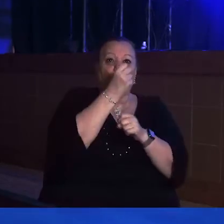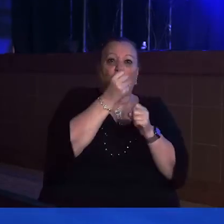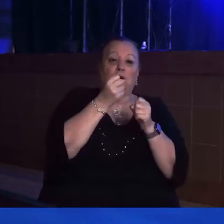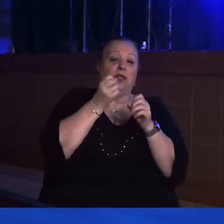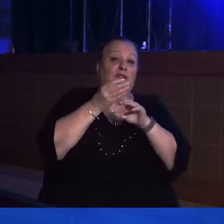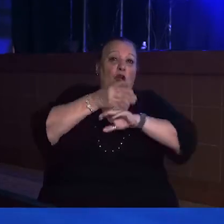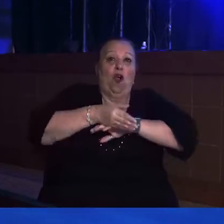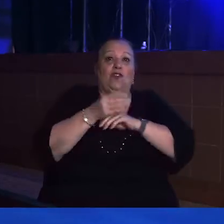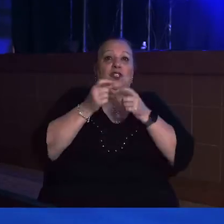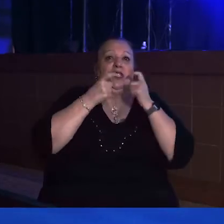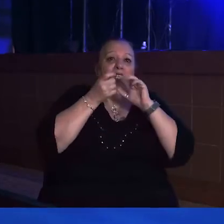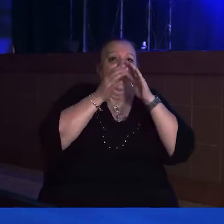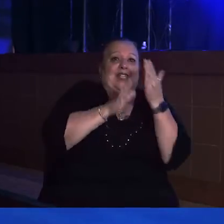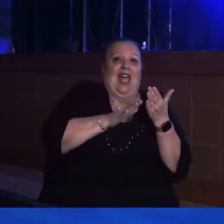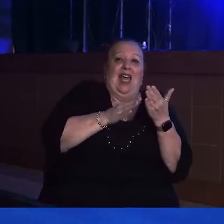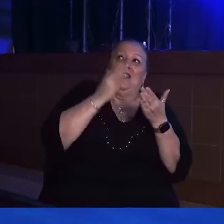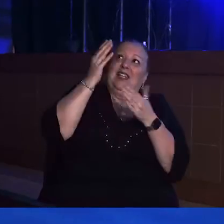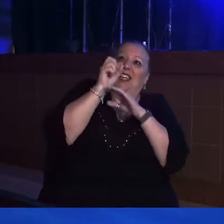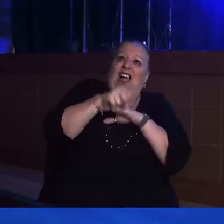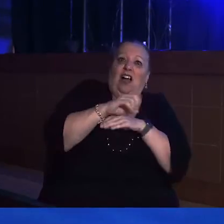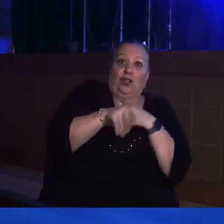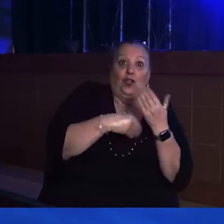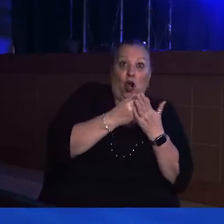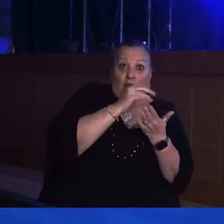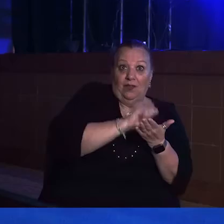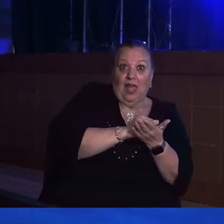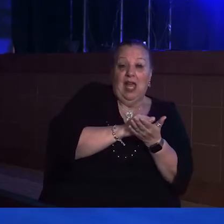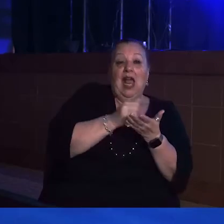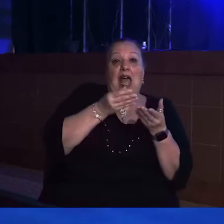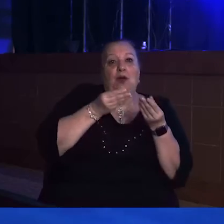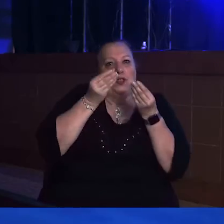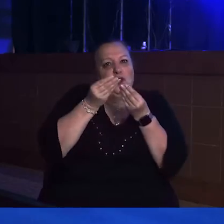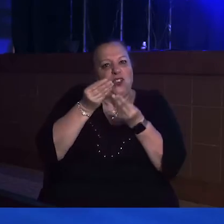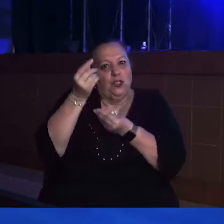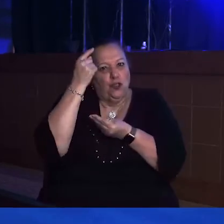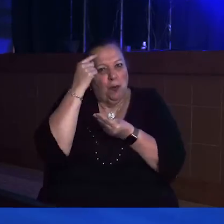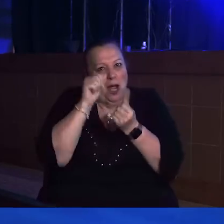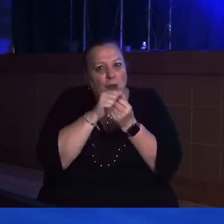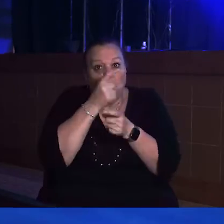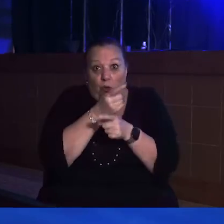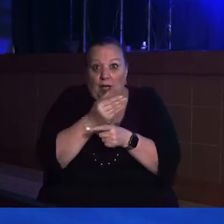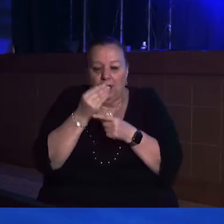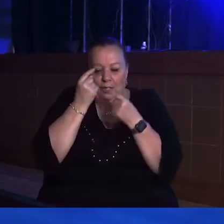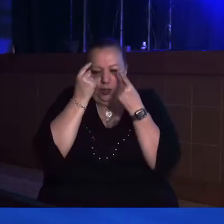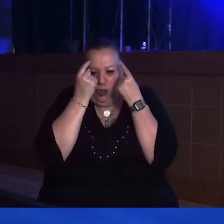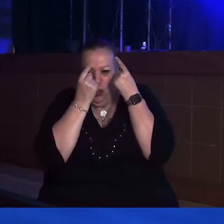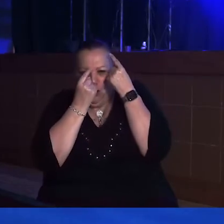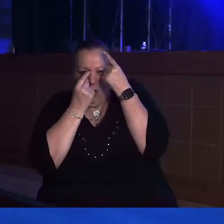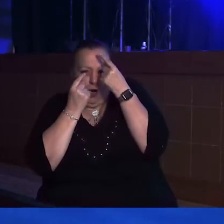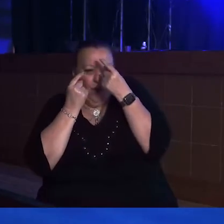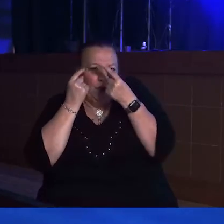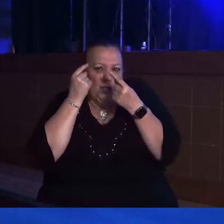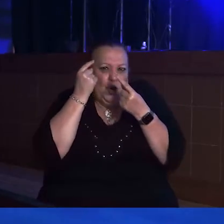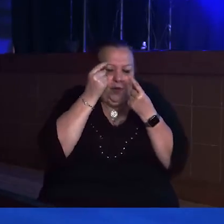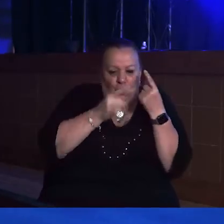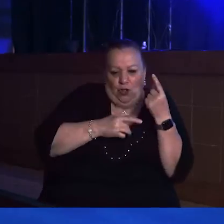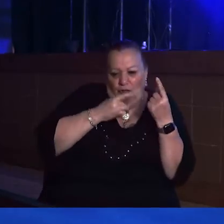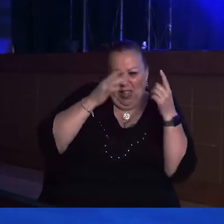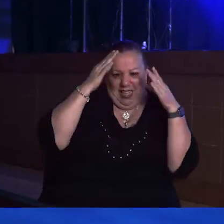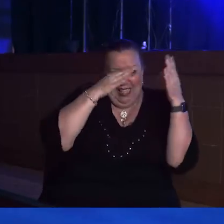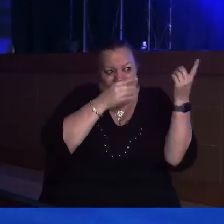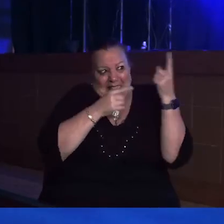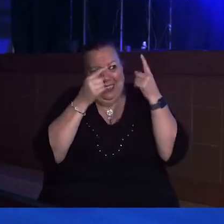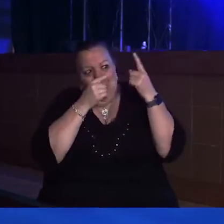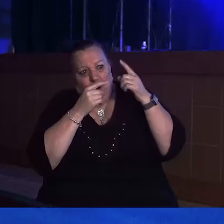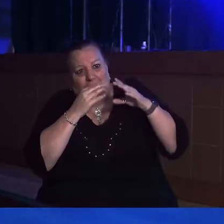it all. And when you feed your mind with the right stuff and you churn that over and over and you feel like anxiety coming your way, it's like anxiety